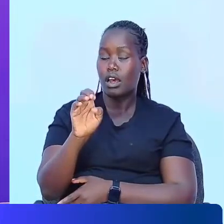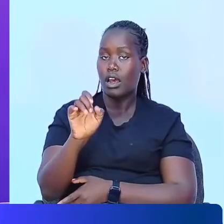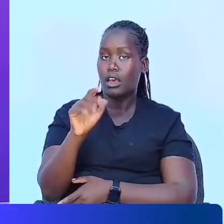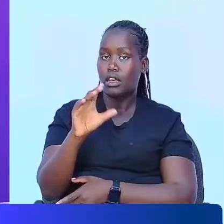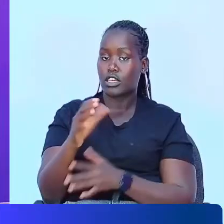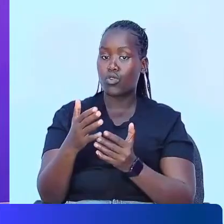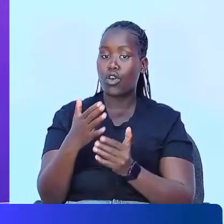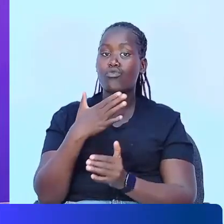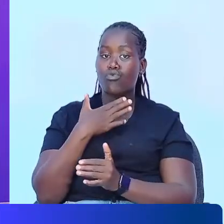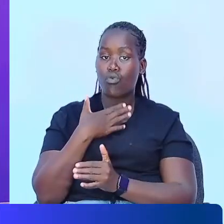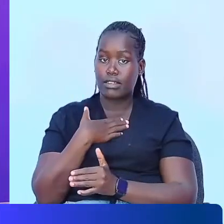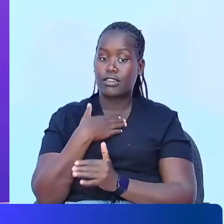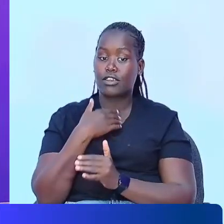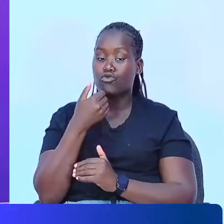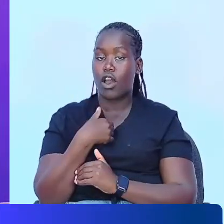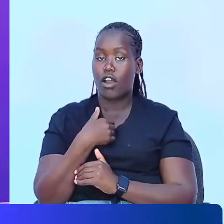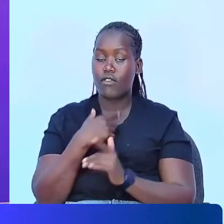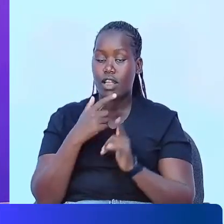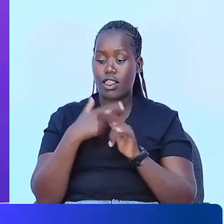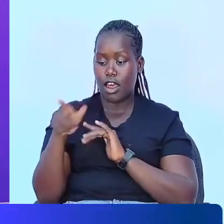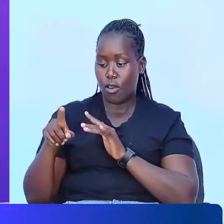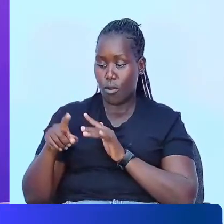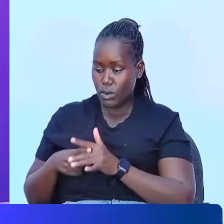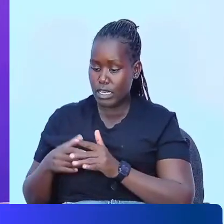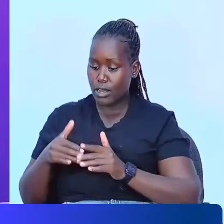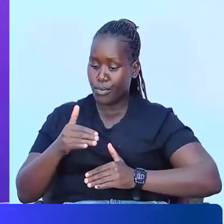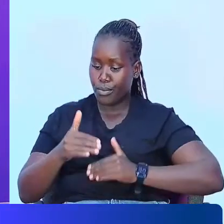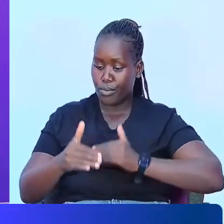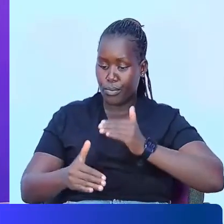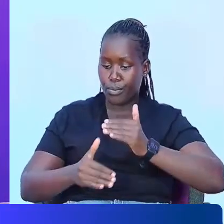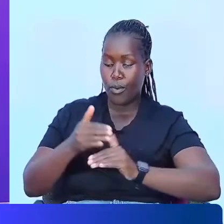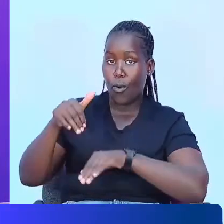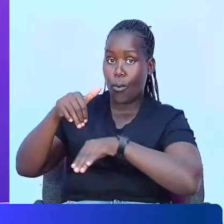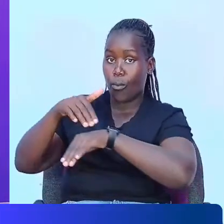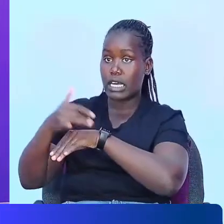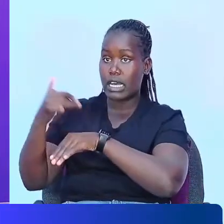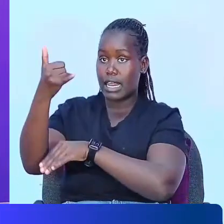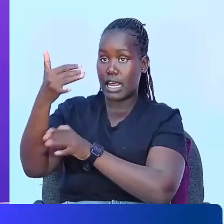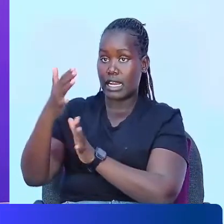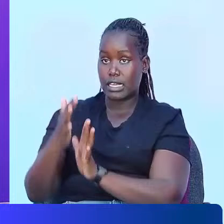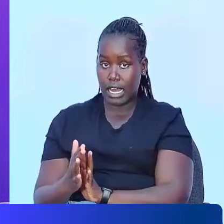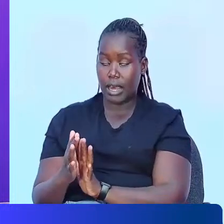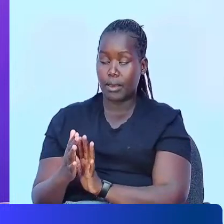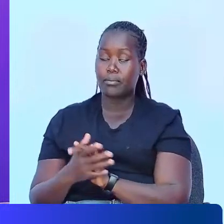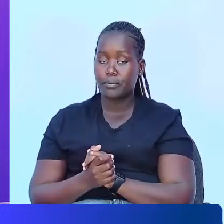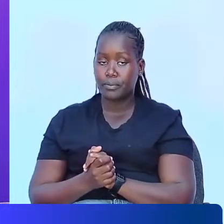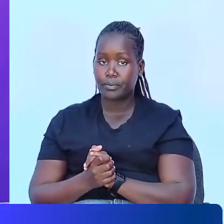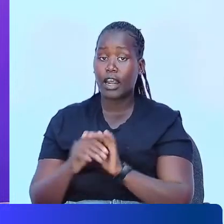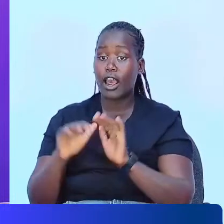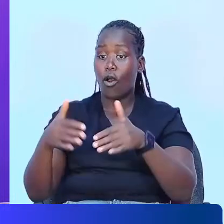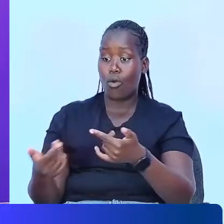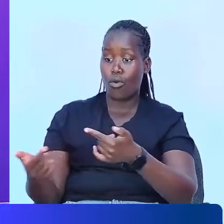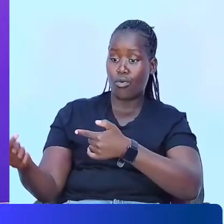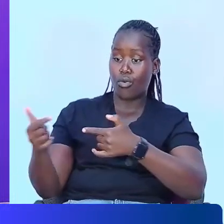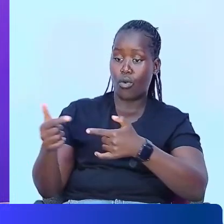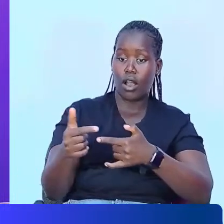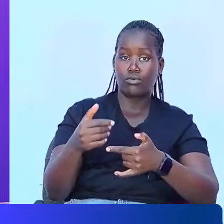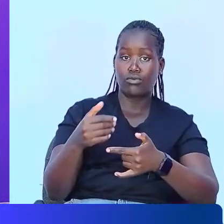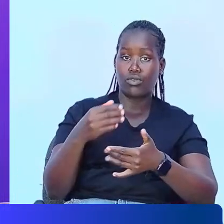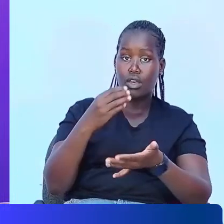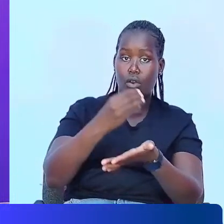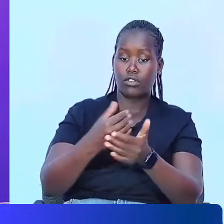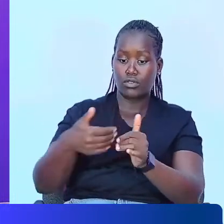installation. Then we begin the process of now sending the designer to come and give you a quotation. Or you come to the office and fill